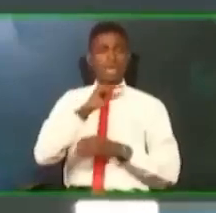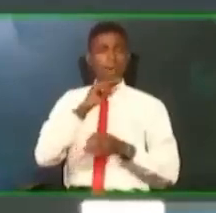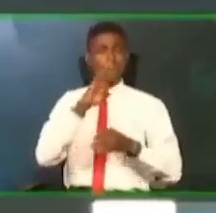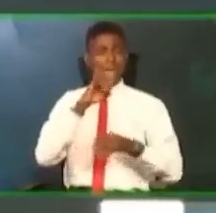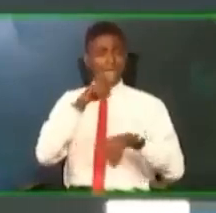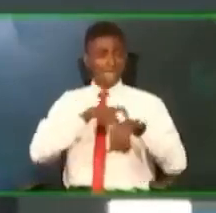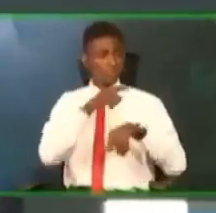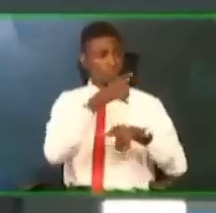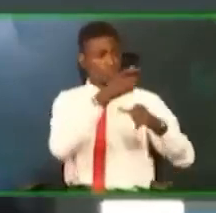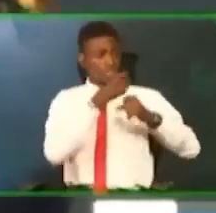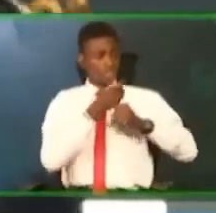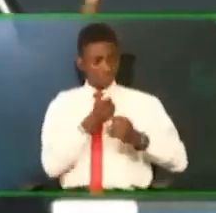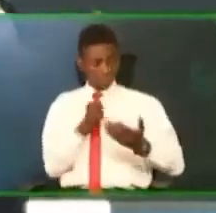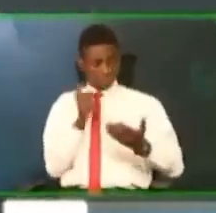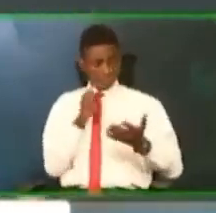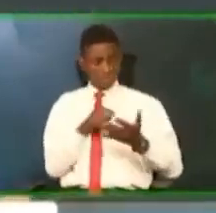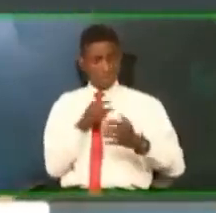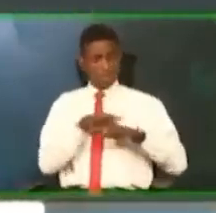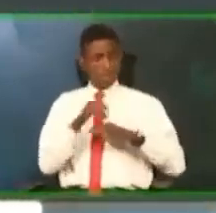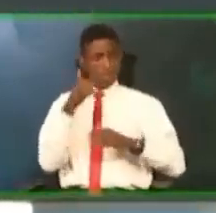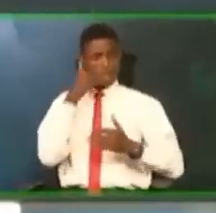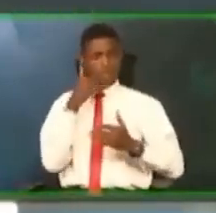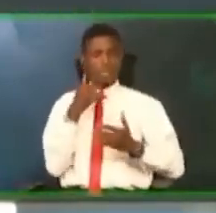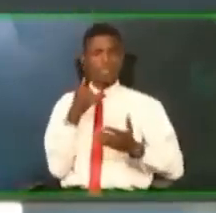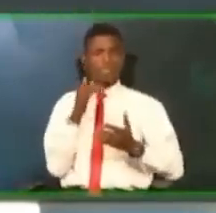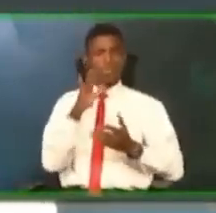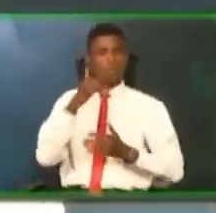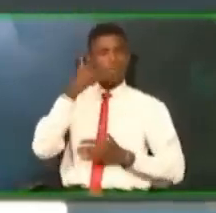sent. Is someone learning now?